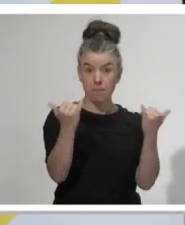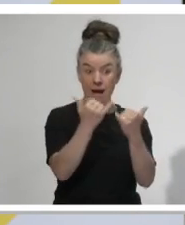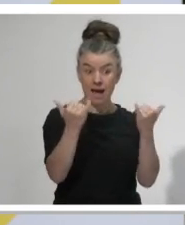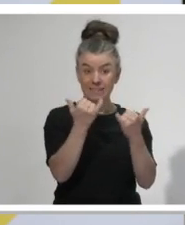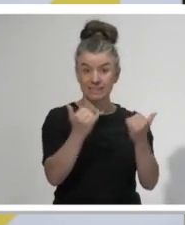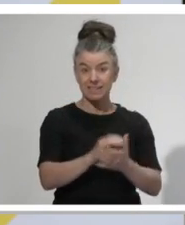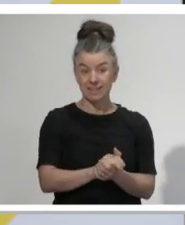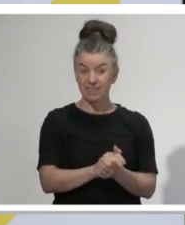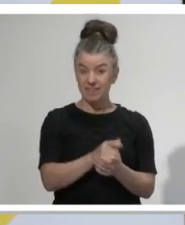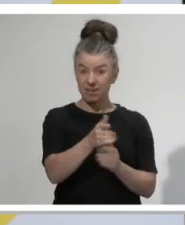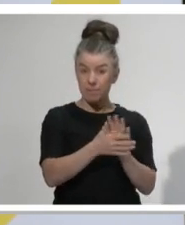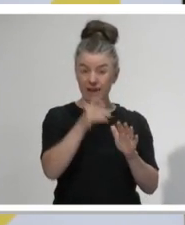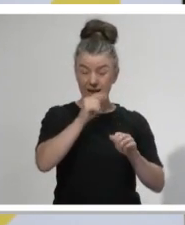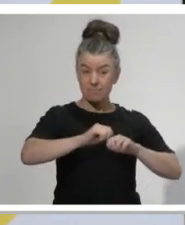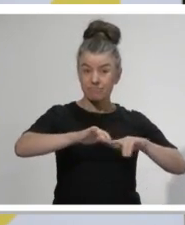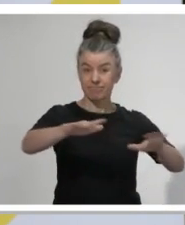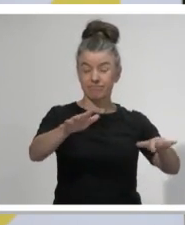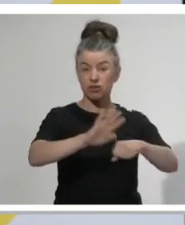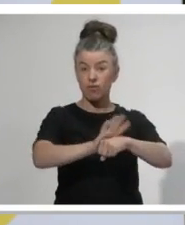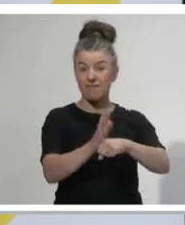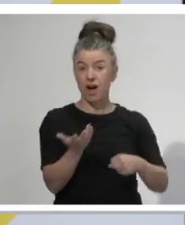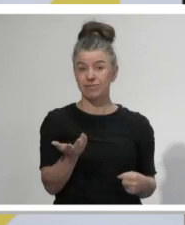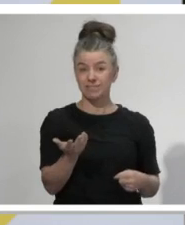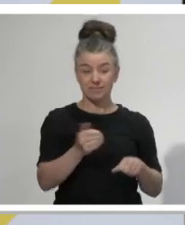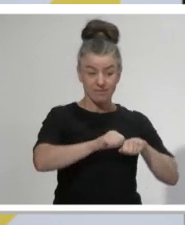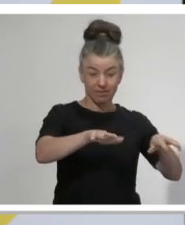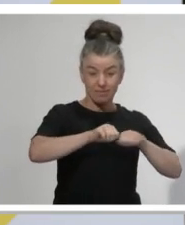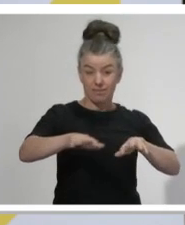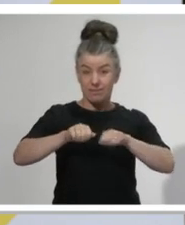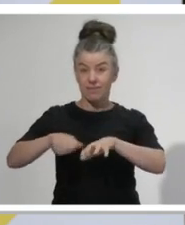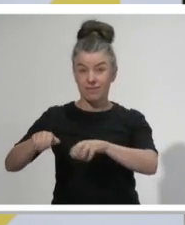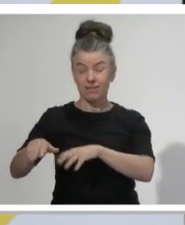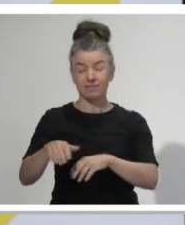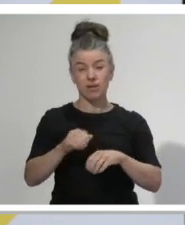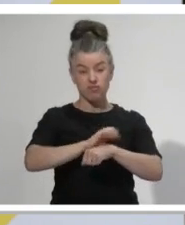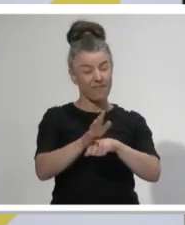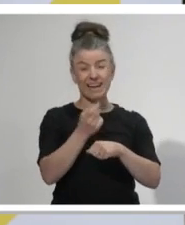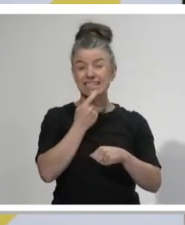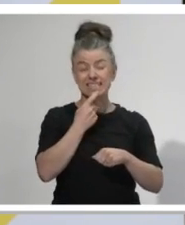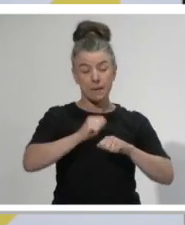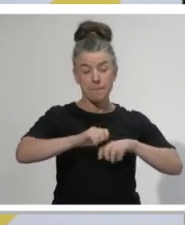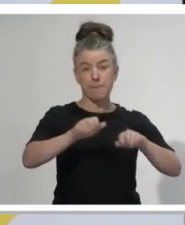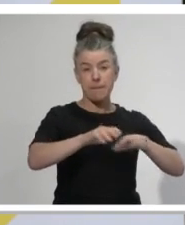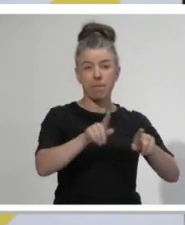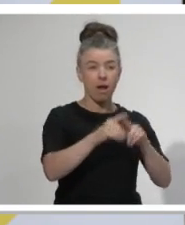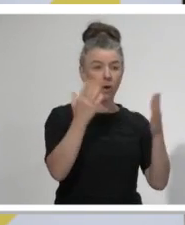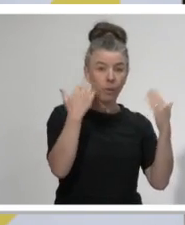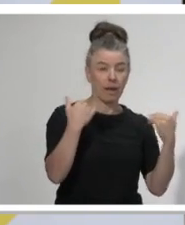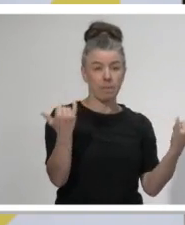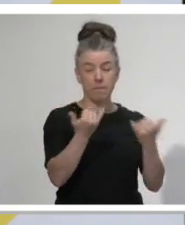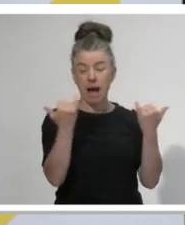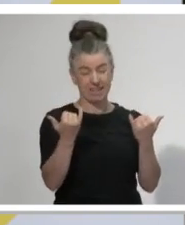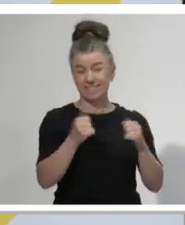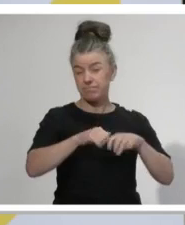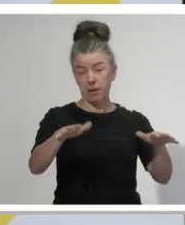have been at the root of a number of our clusters. The virus has proven it will spread easily at events like this.